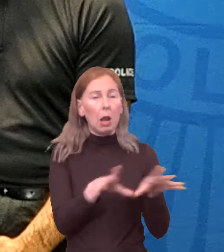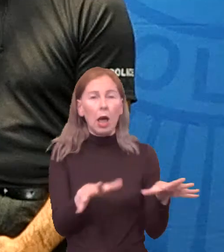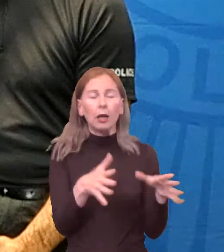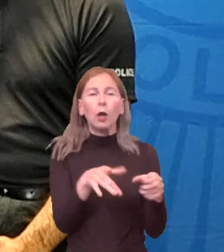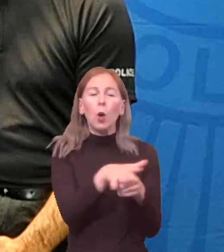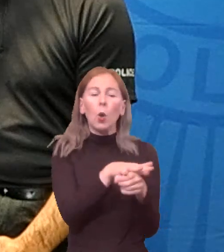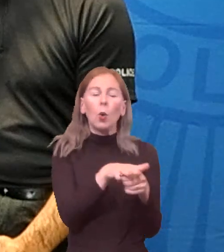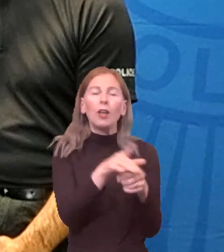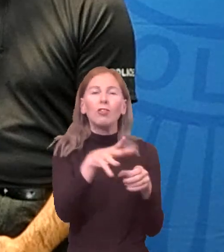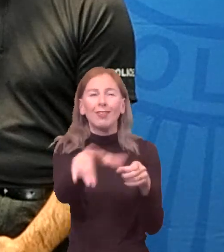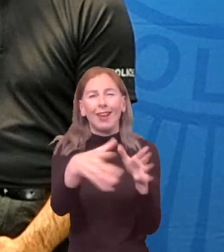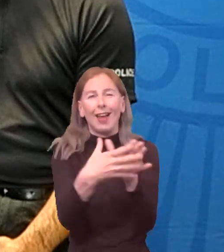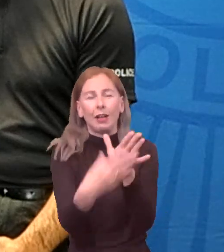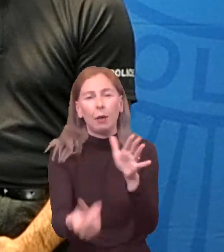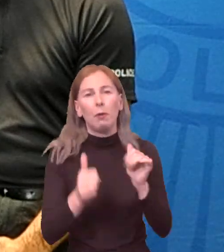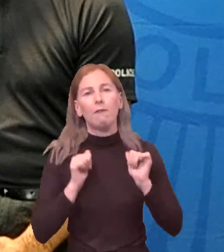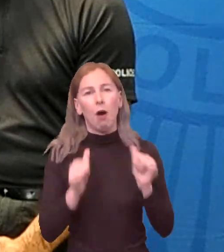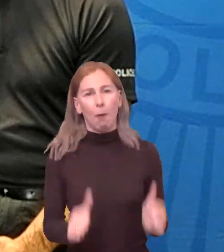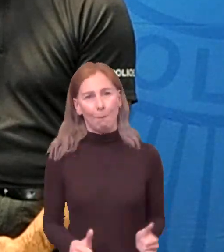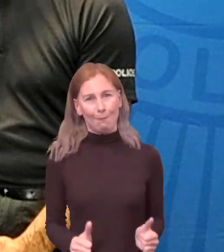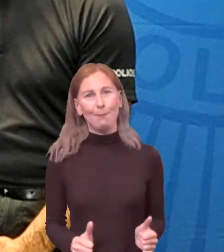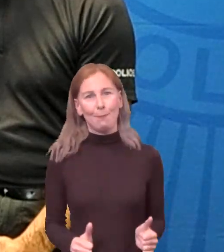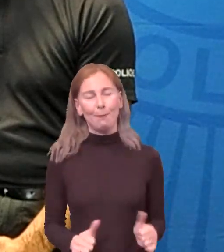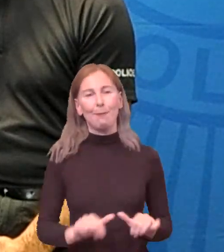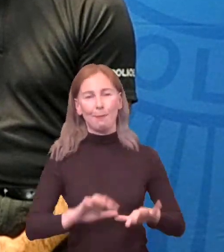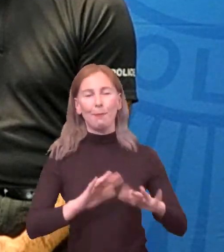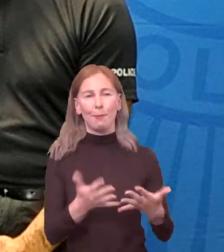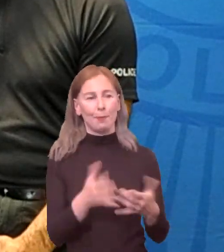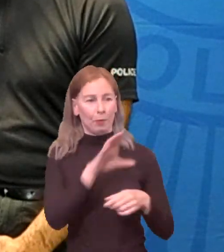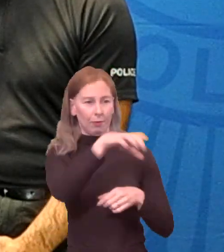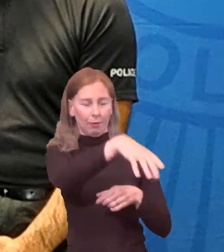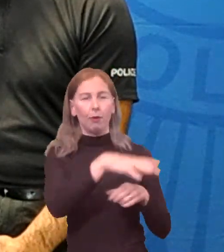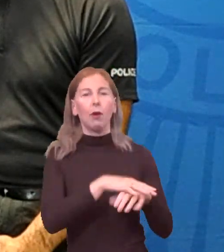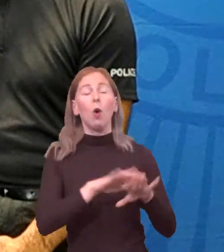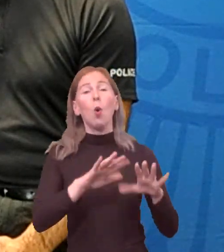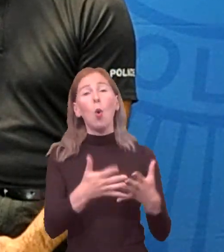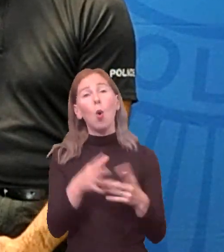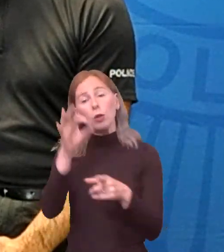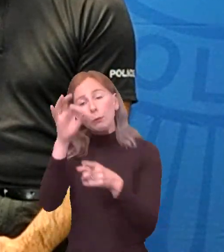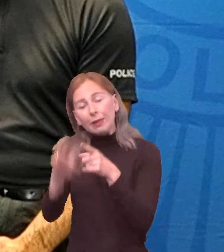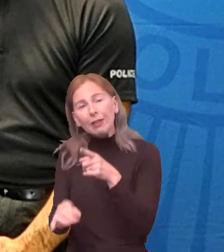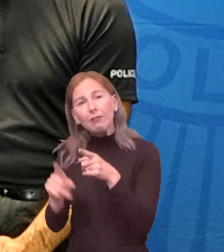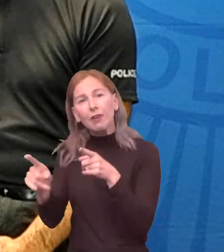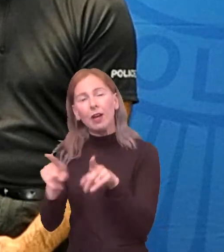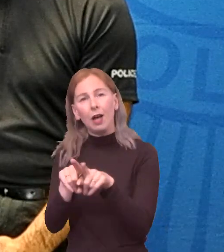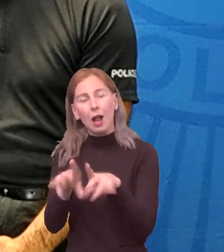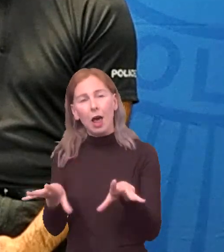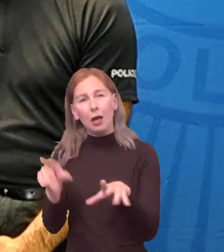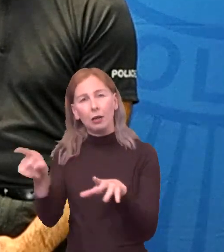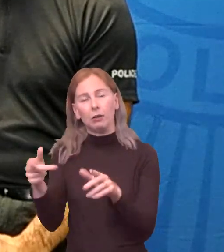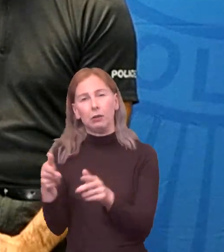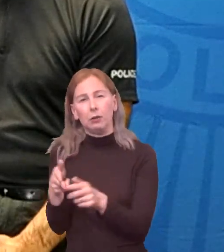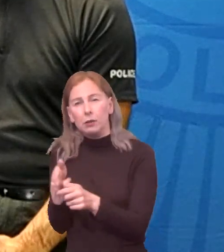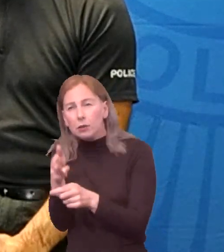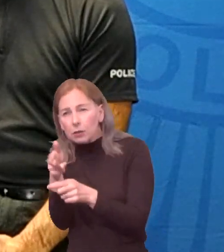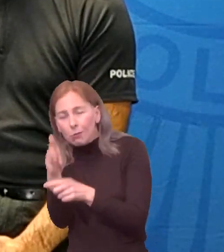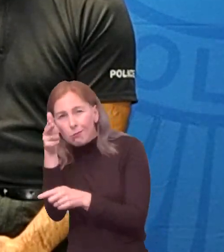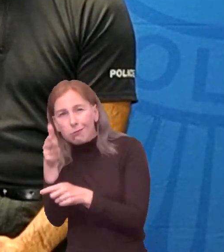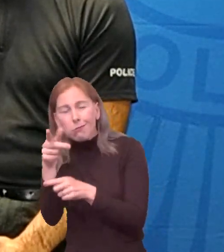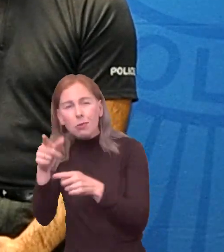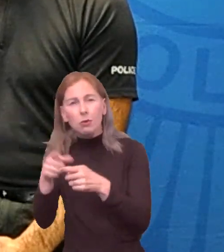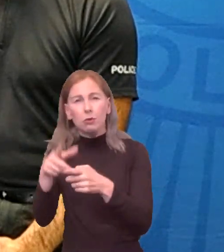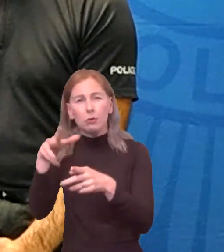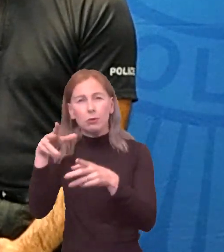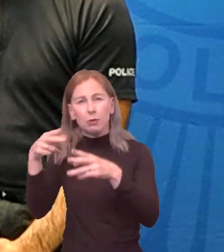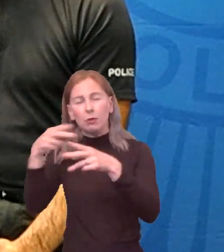like farmer's property, or they can be the more specific offences, for example poaching, hare coursing and